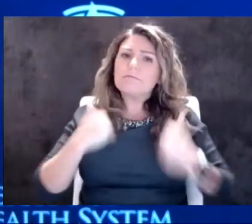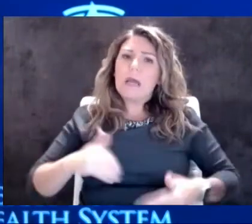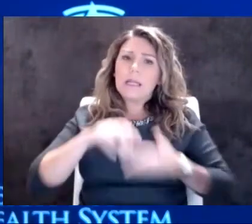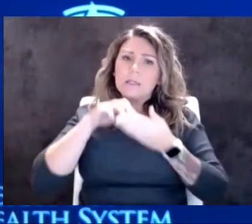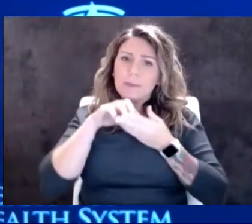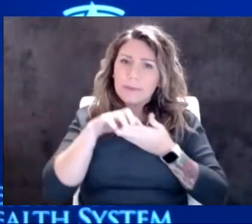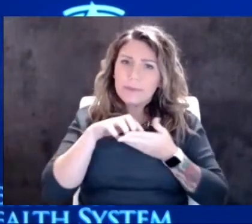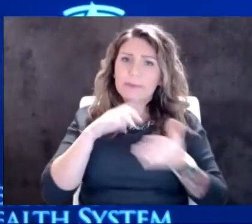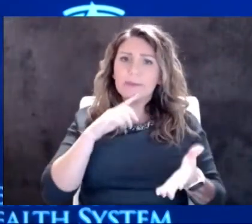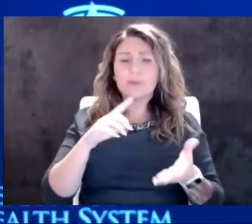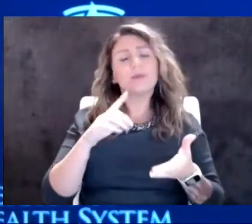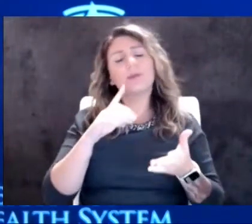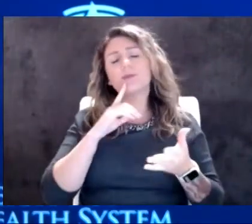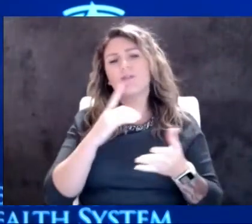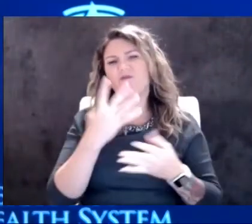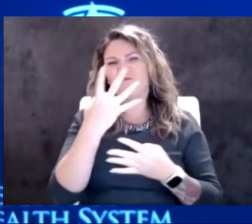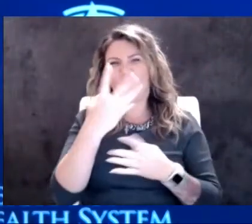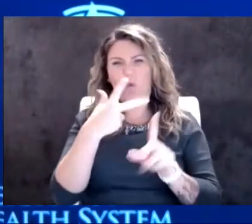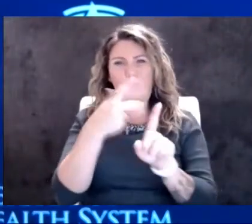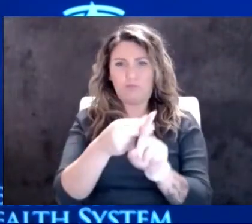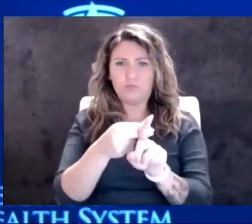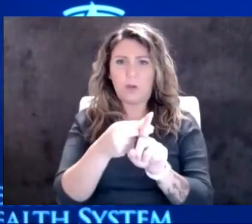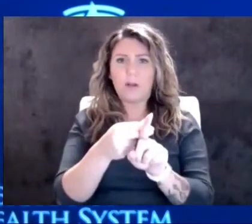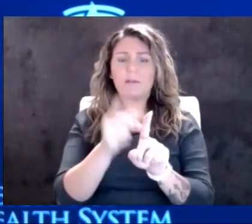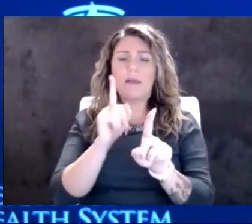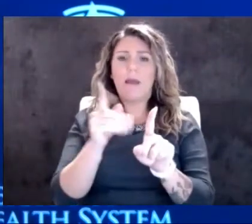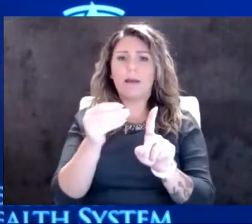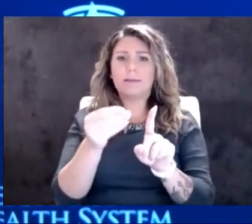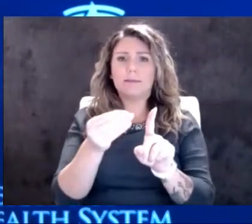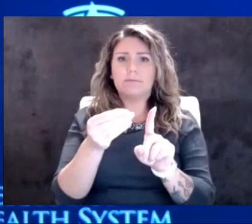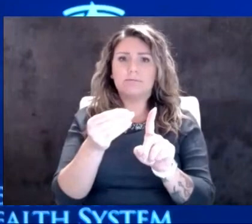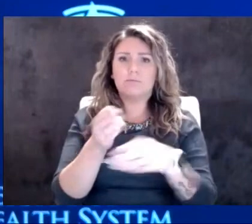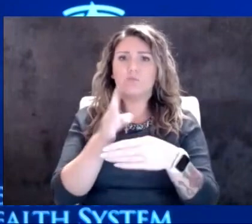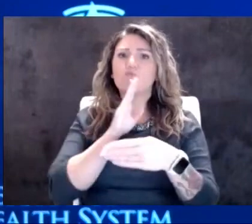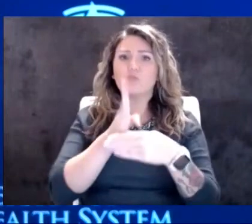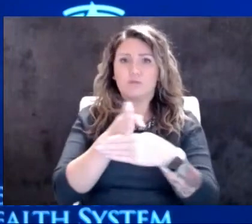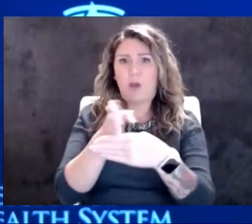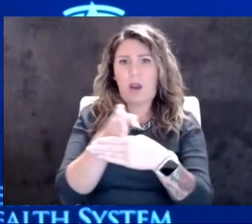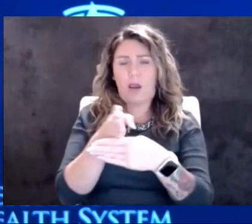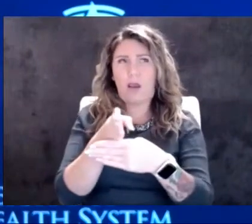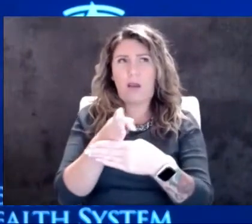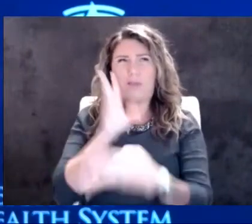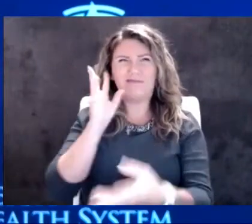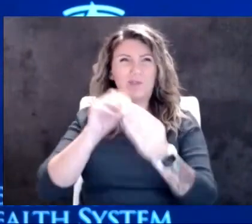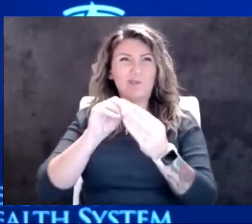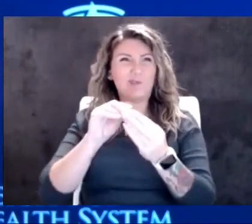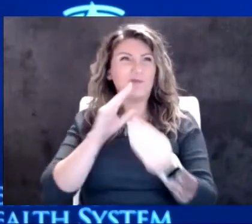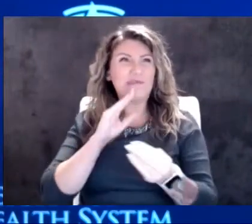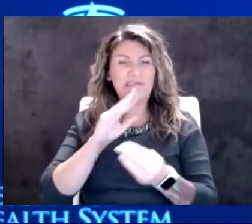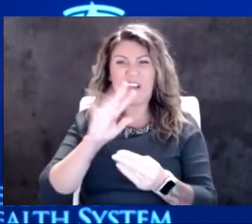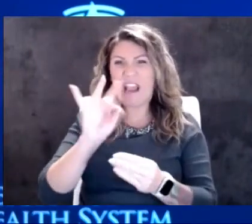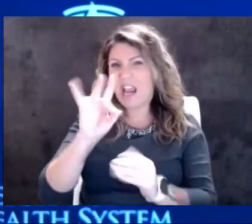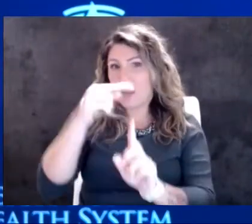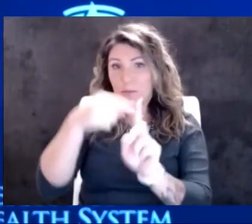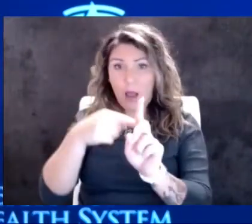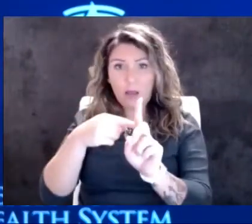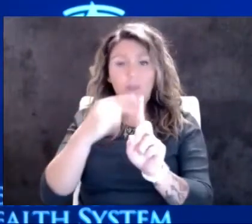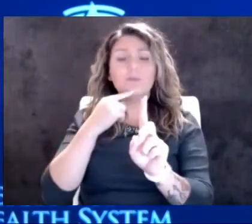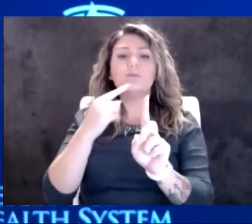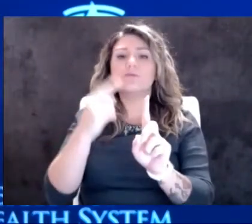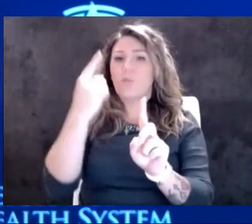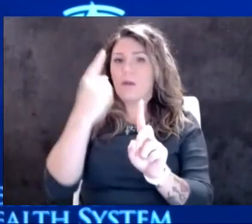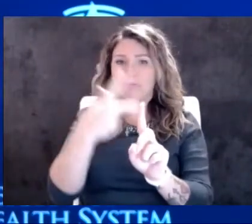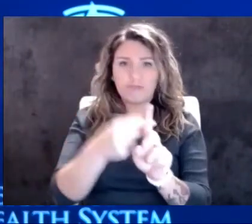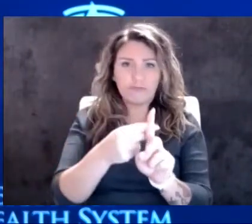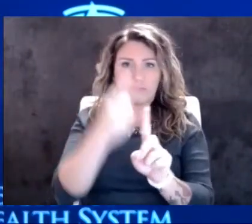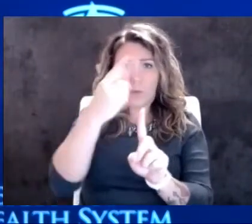shots. And that's really spread out now over a total of about 8 months. So you'd get 1 shot, a month later you get